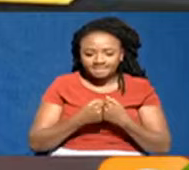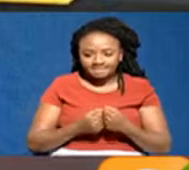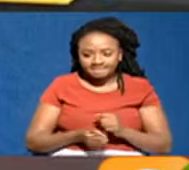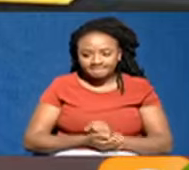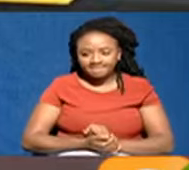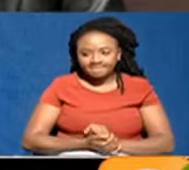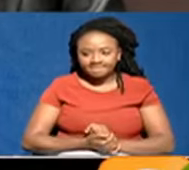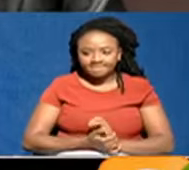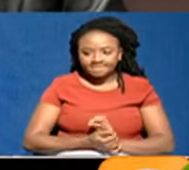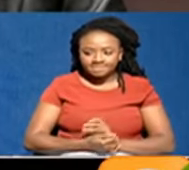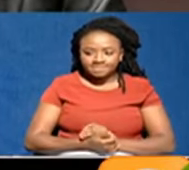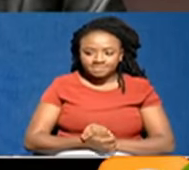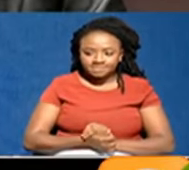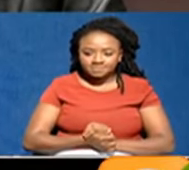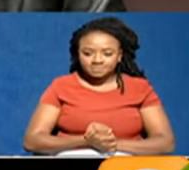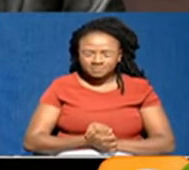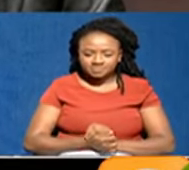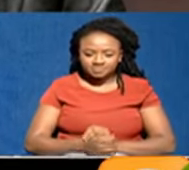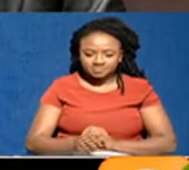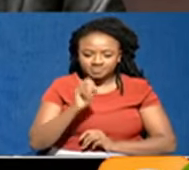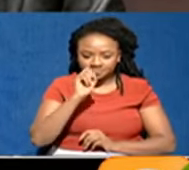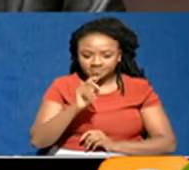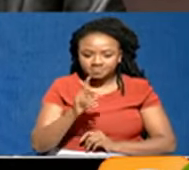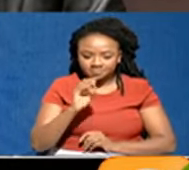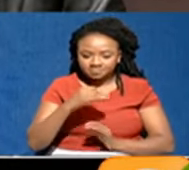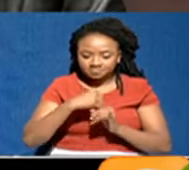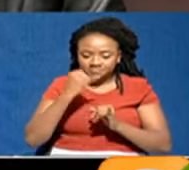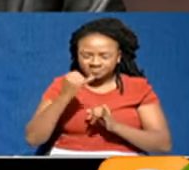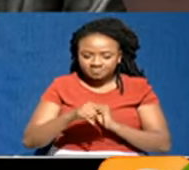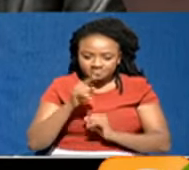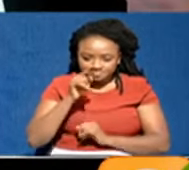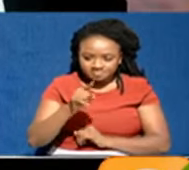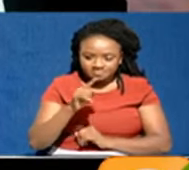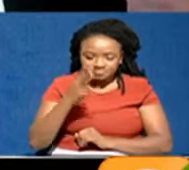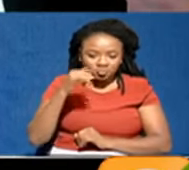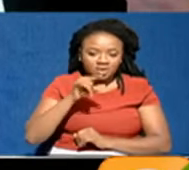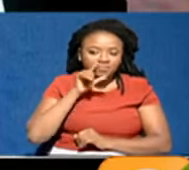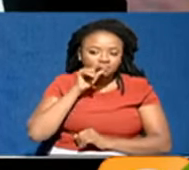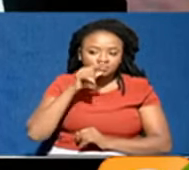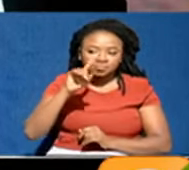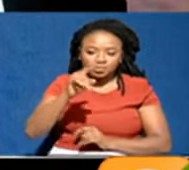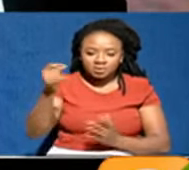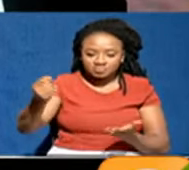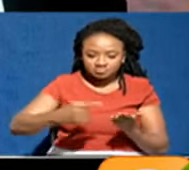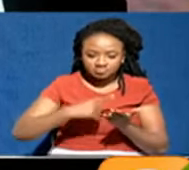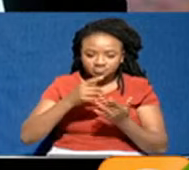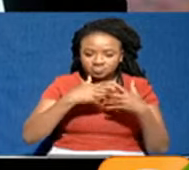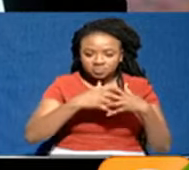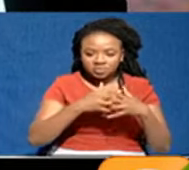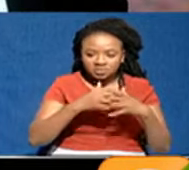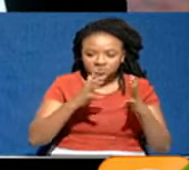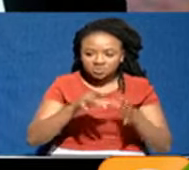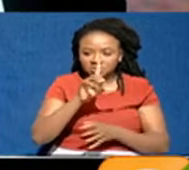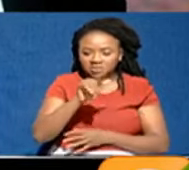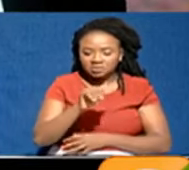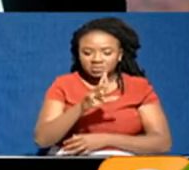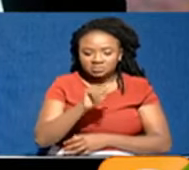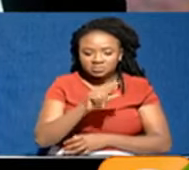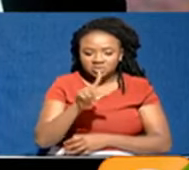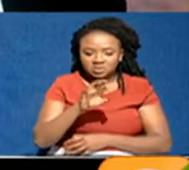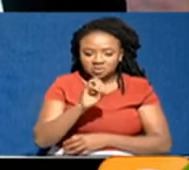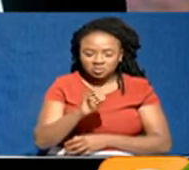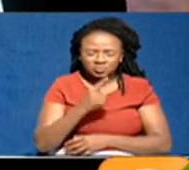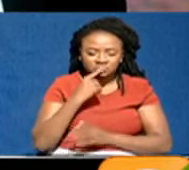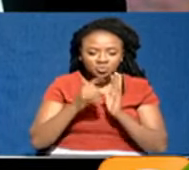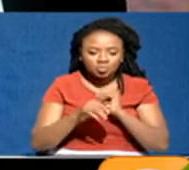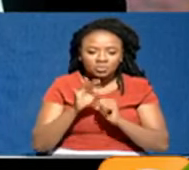No, absolutely. And Bright, let me finish with you because there's a tweet here from one of the viewers, Engineer Lazaro, who says a good number of vehicles on our